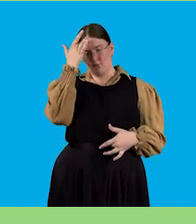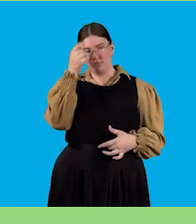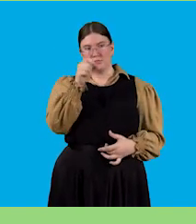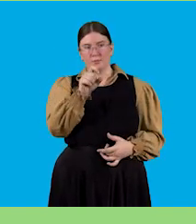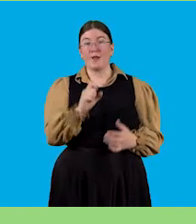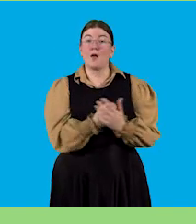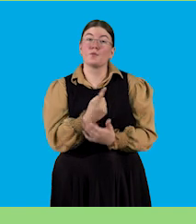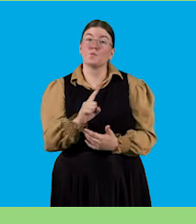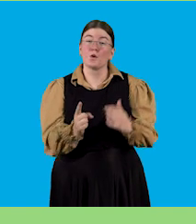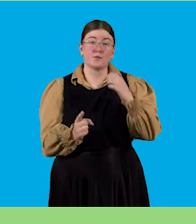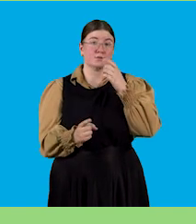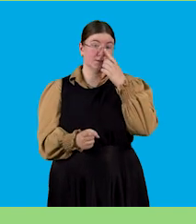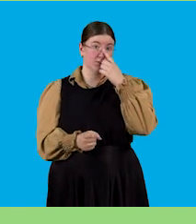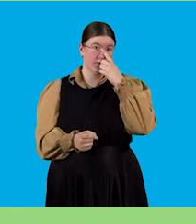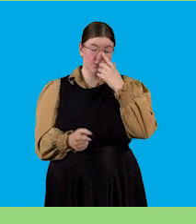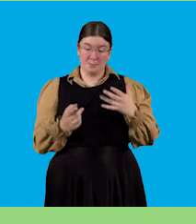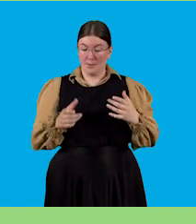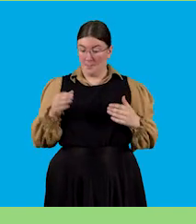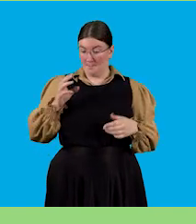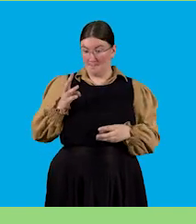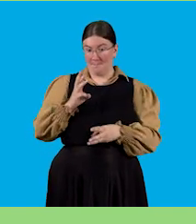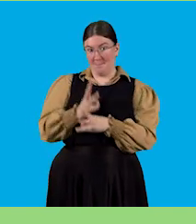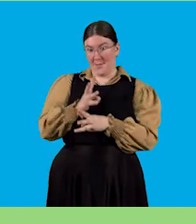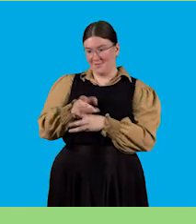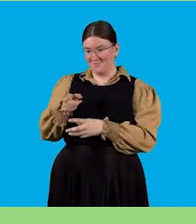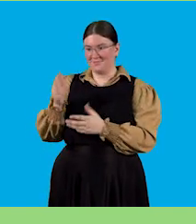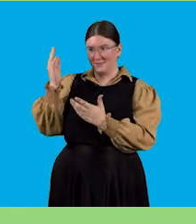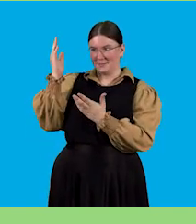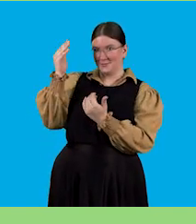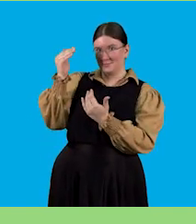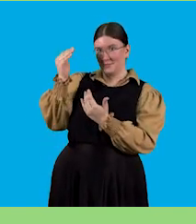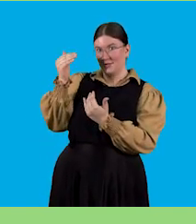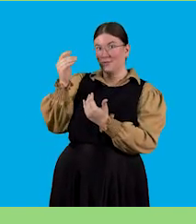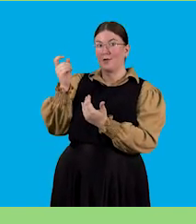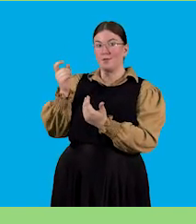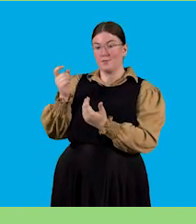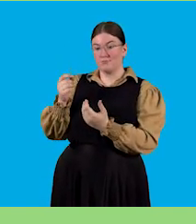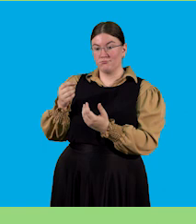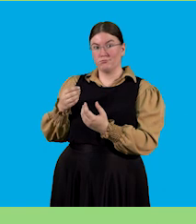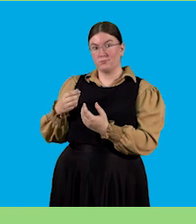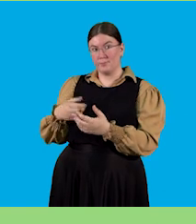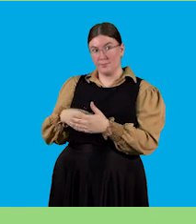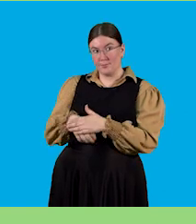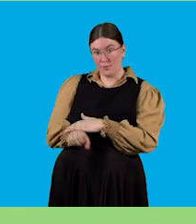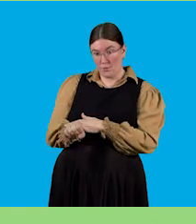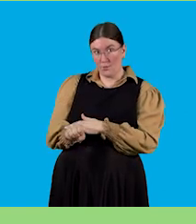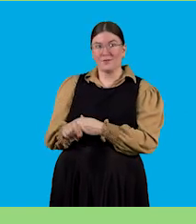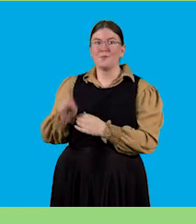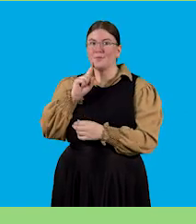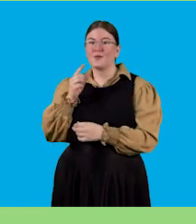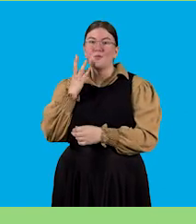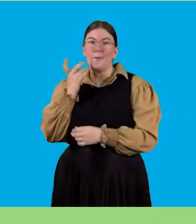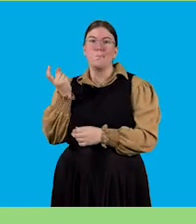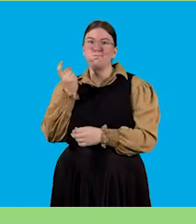And what happens here, you'd find that an expectant mother uses substances